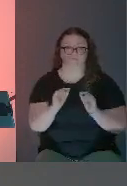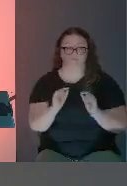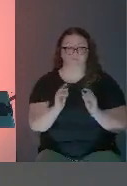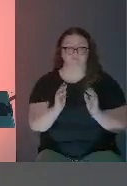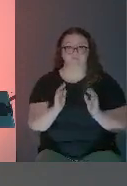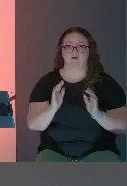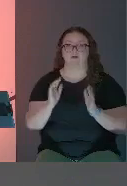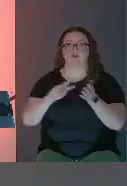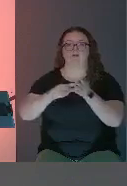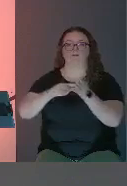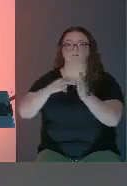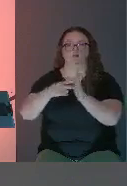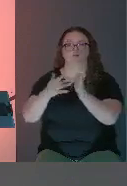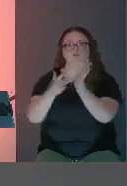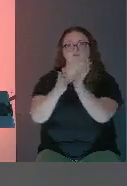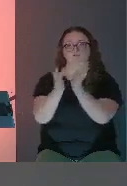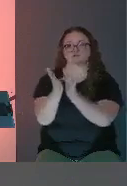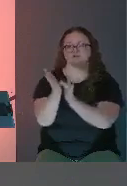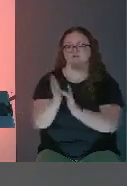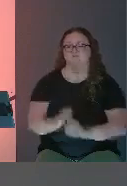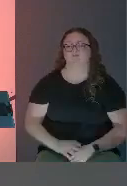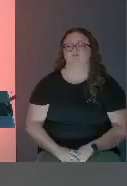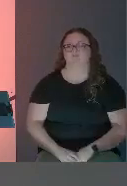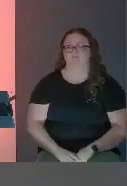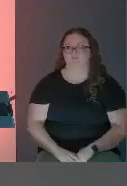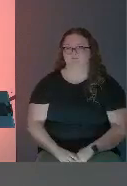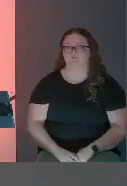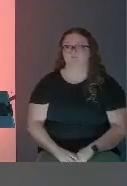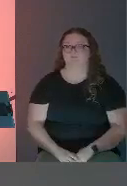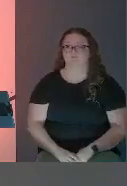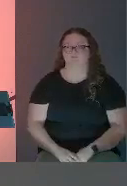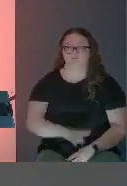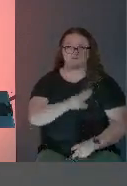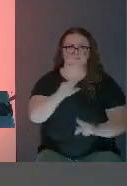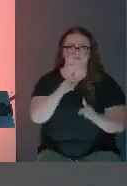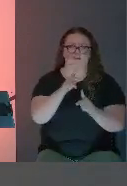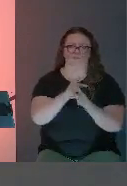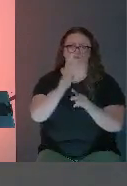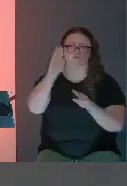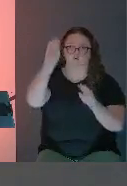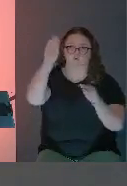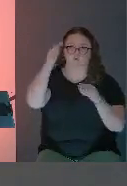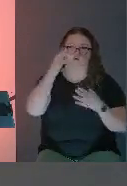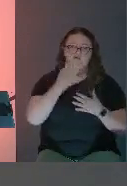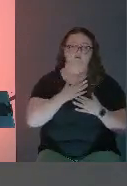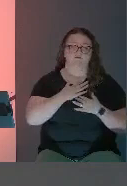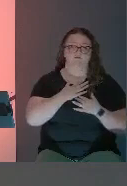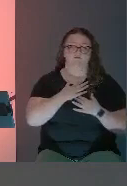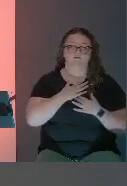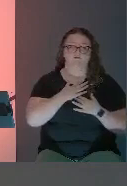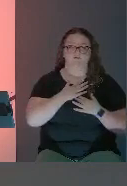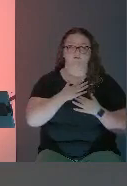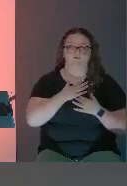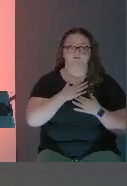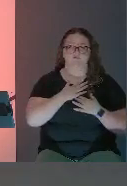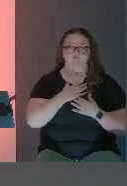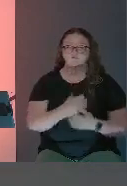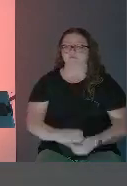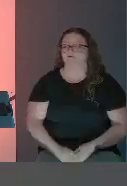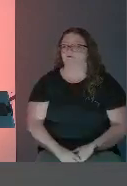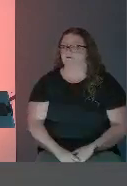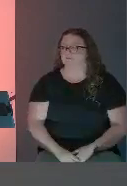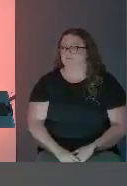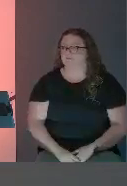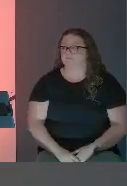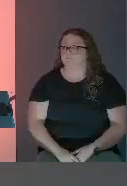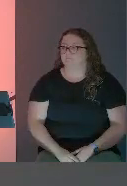means Jesus, who is a picture and a type of grace. So the baton is passed from the lawgiver, from the law, to